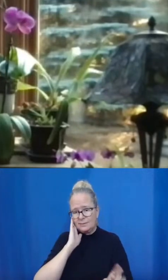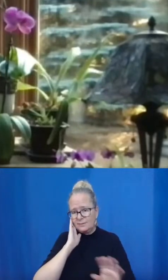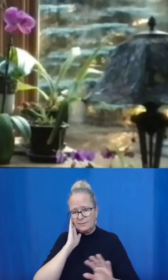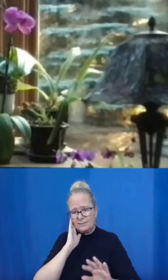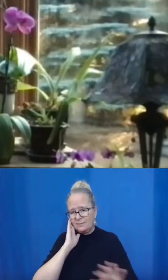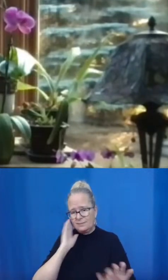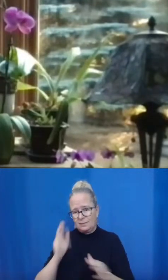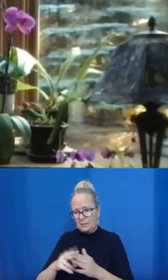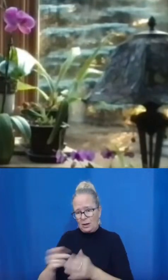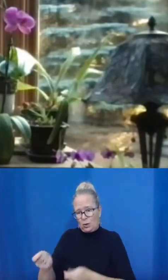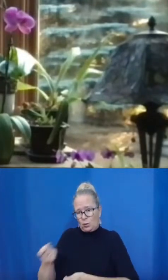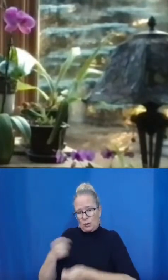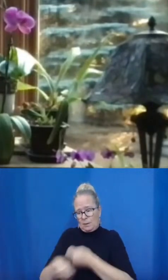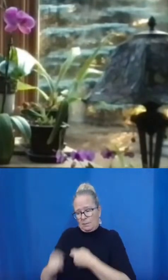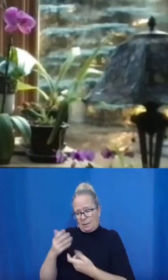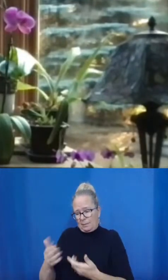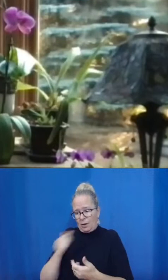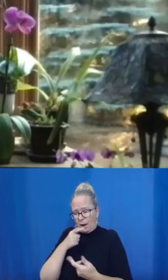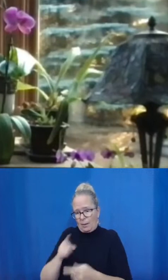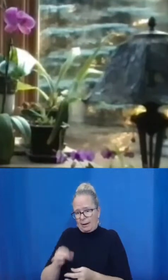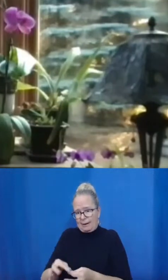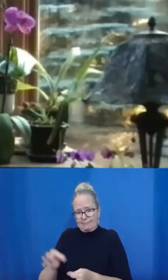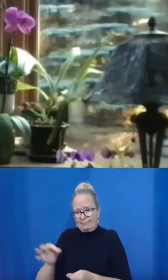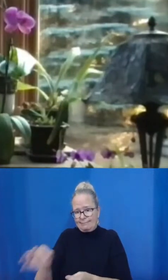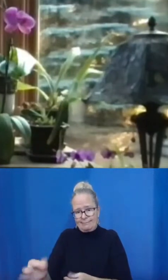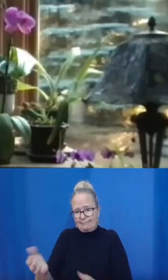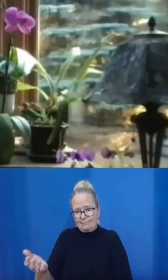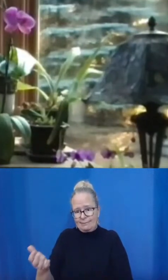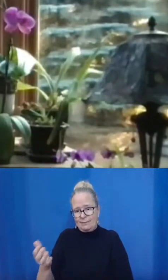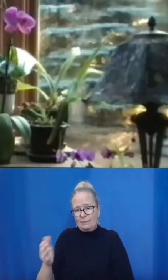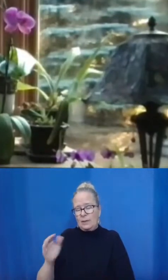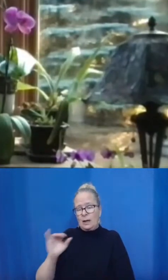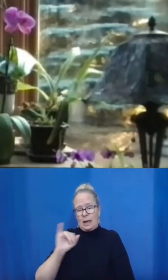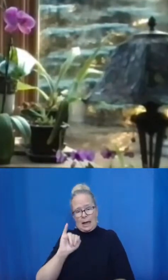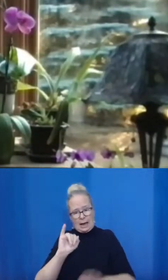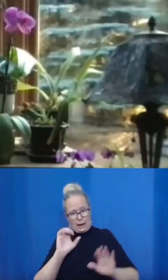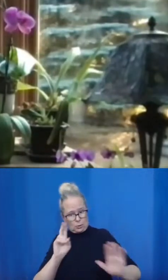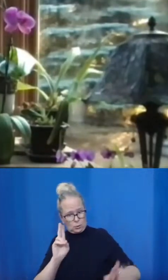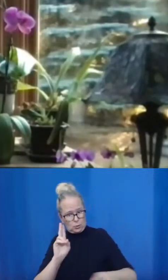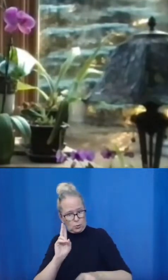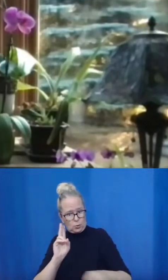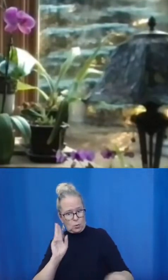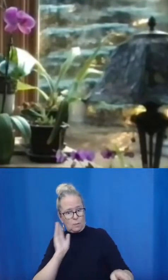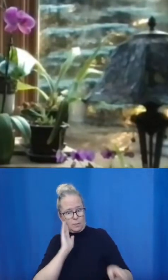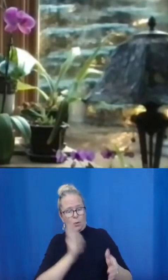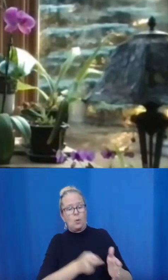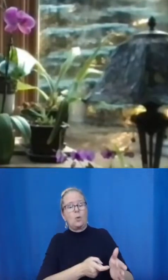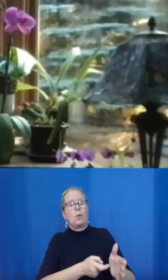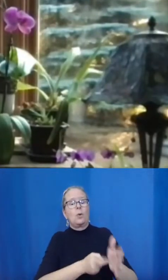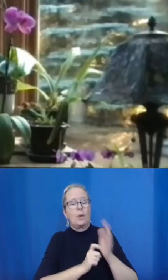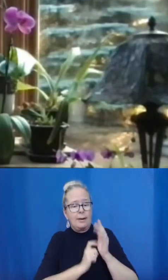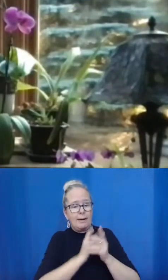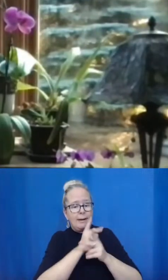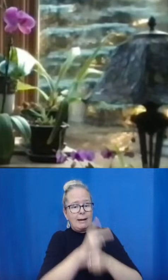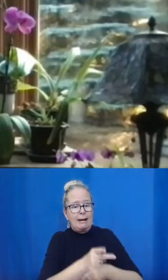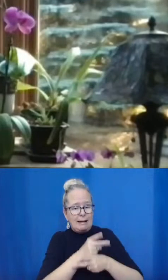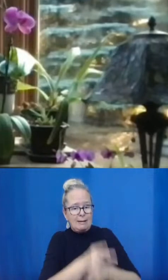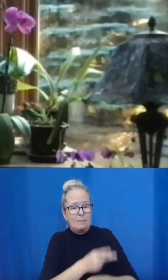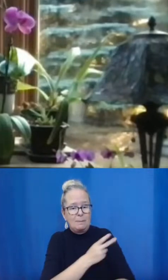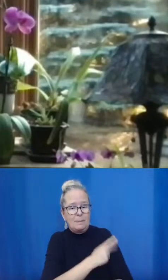also for times when they get ill with COVID. And also we have less access to